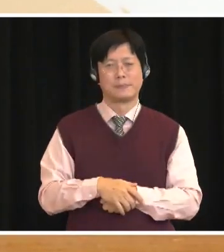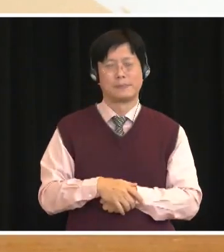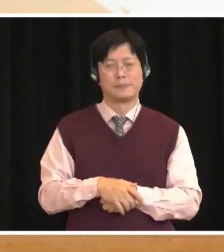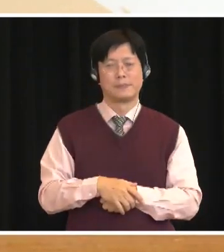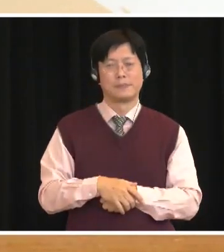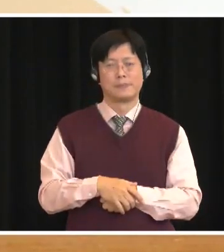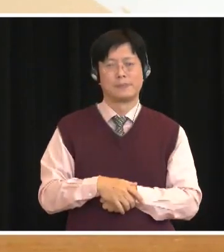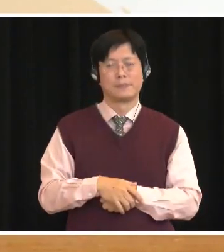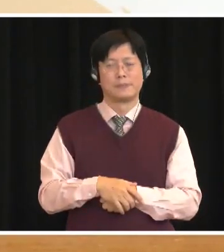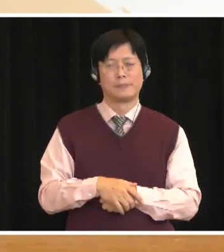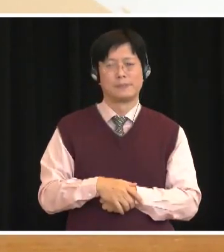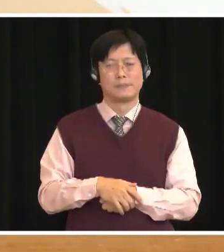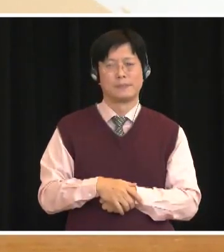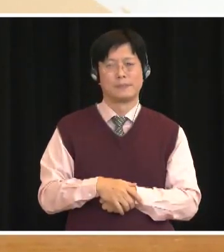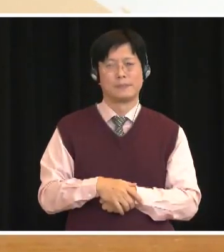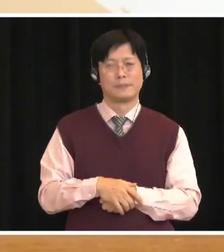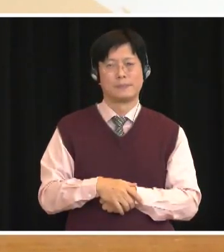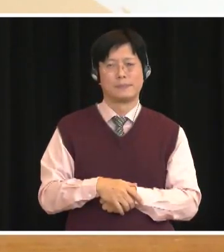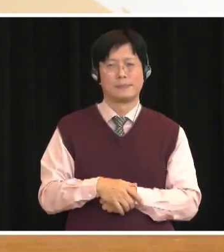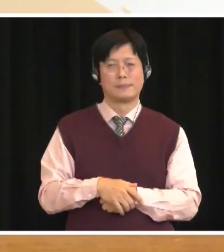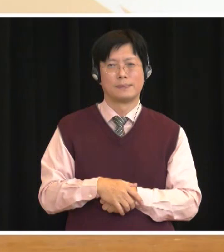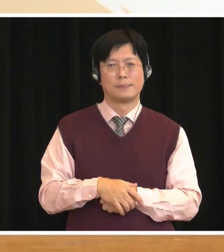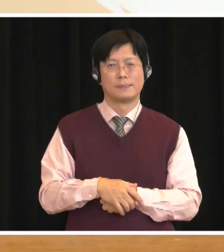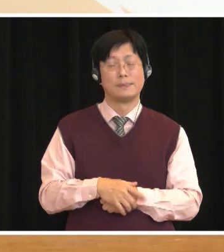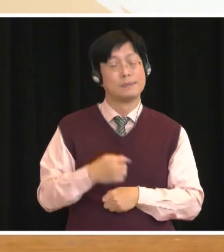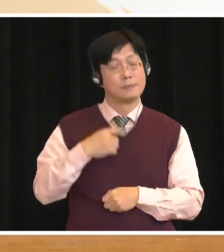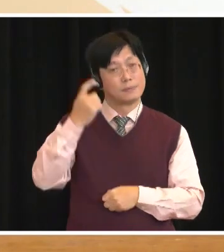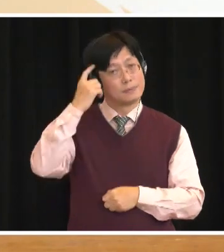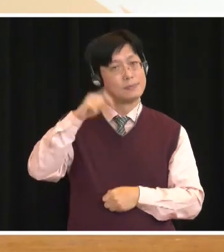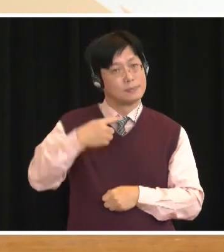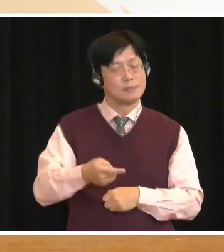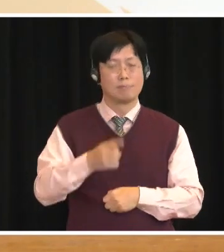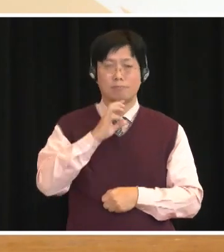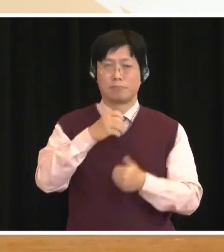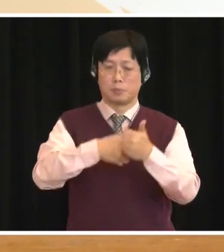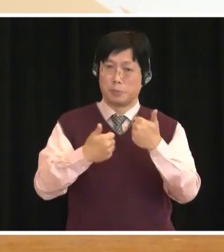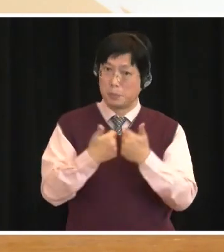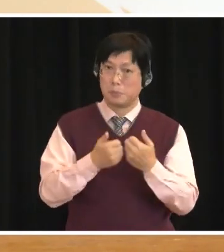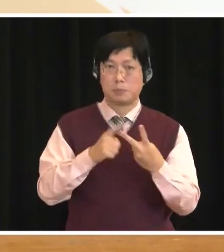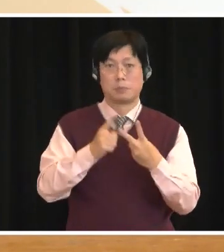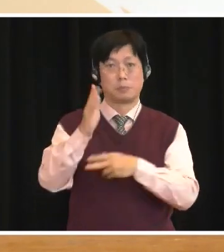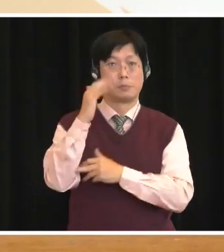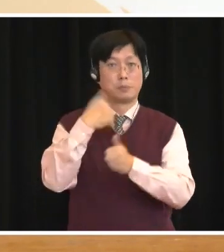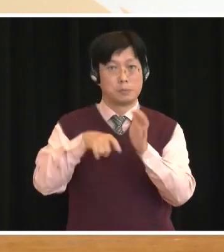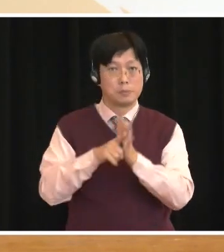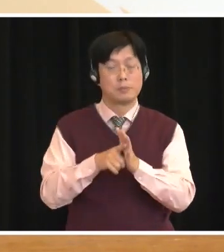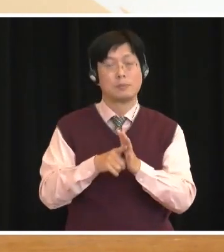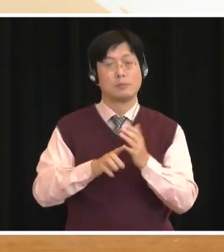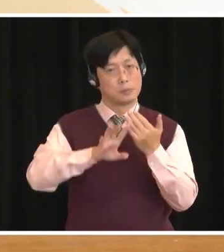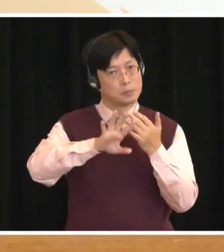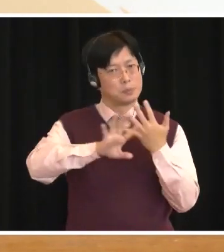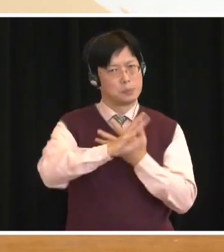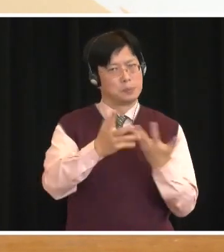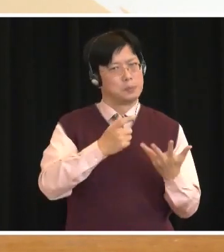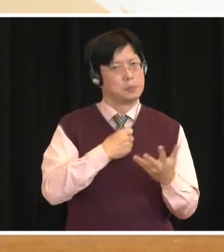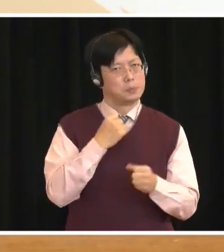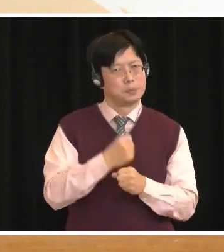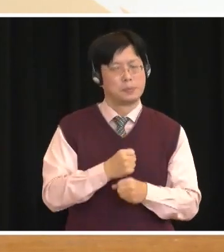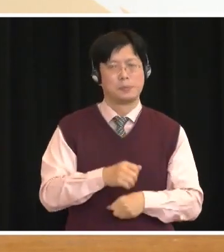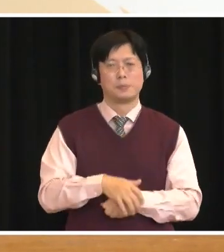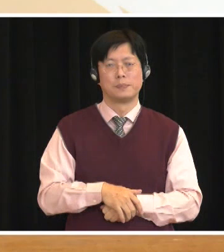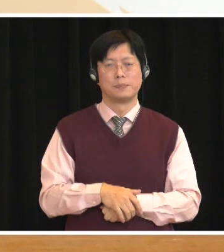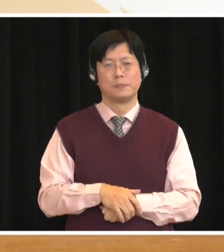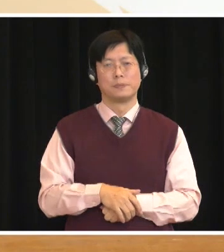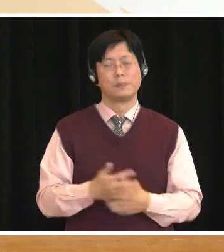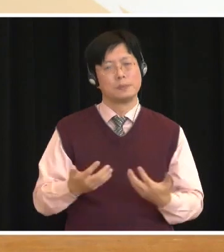our work continues as yours, I assume, and we will set ourselves to the preparation